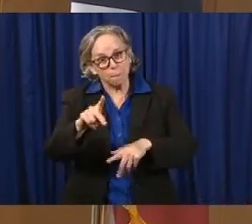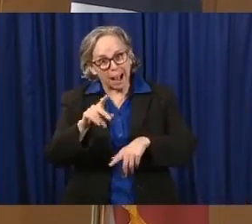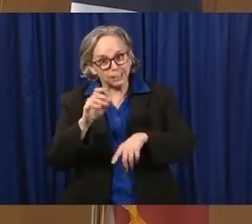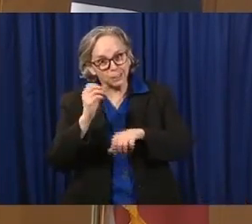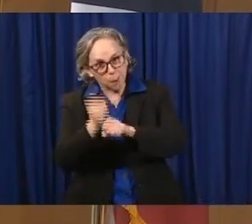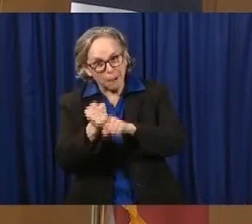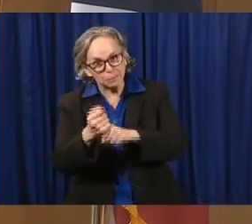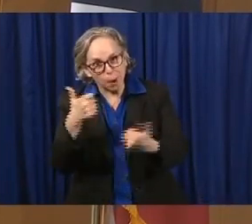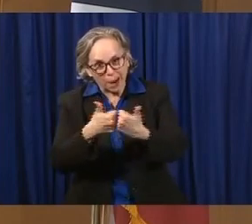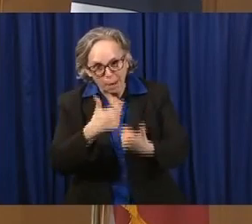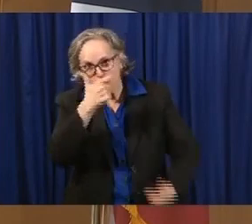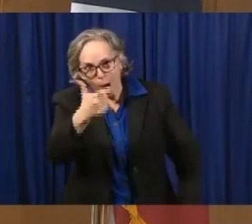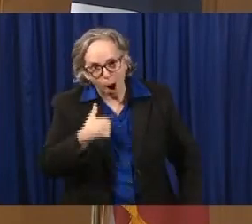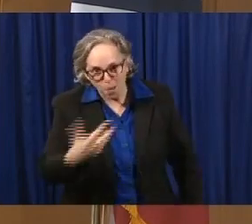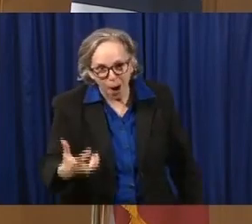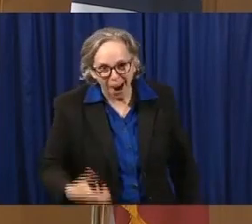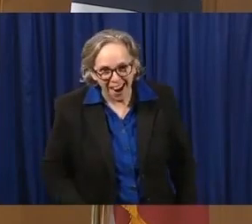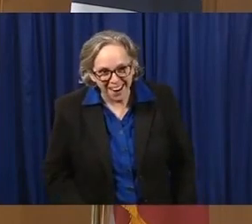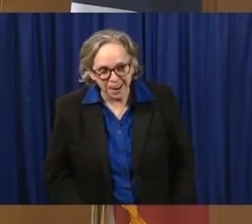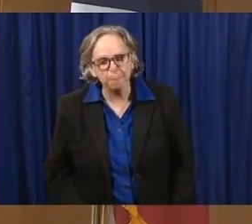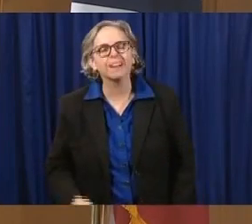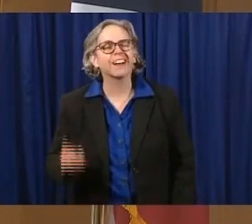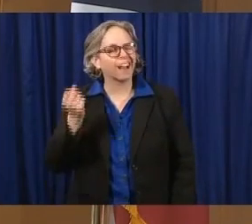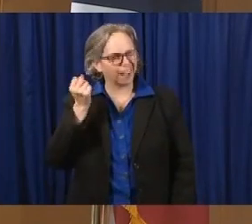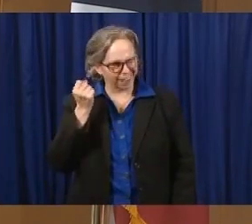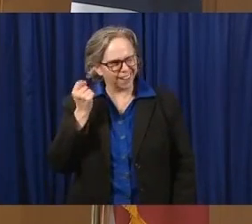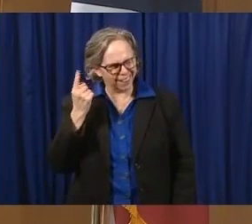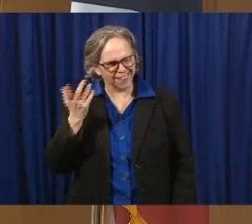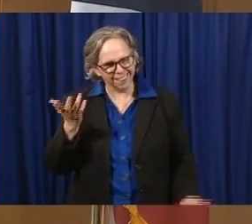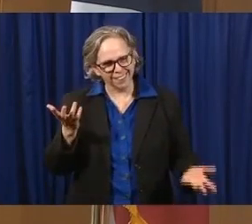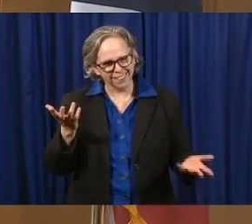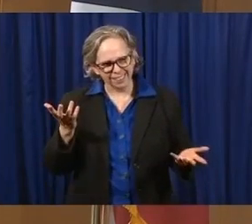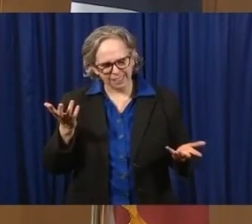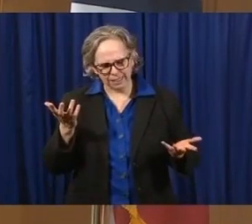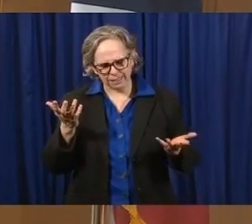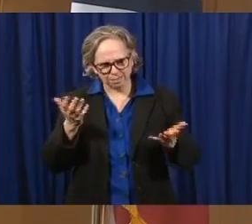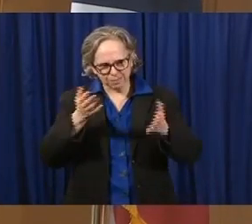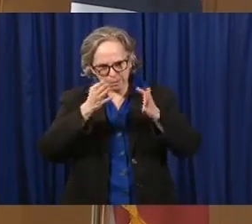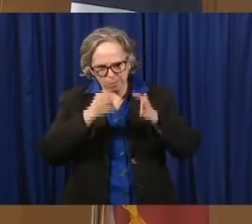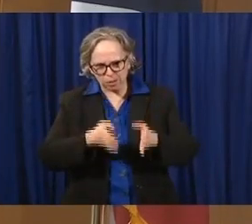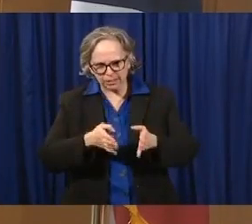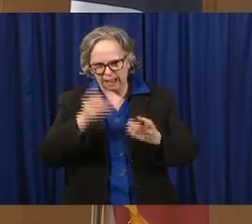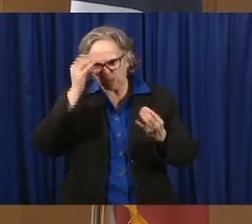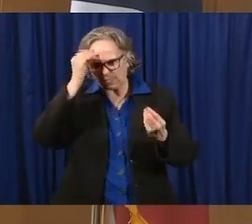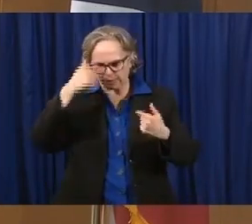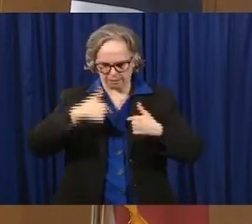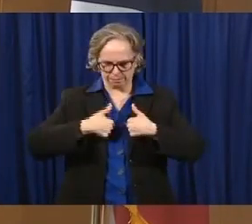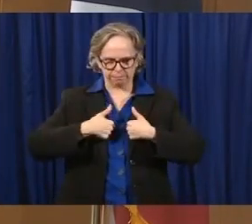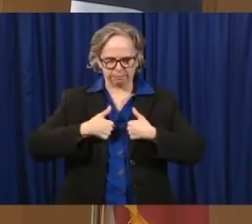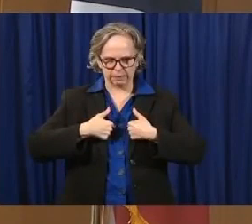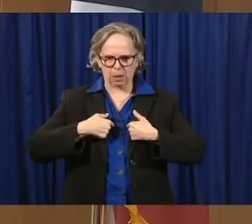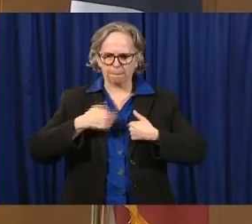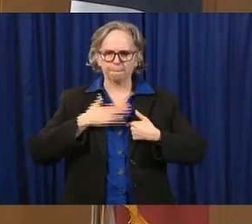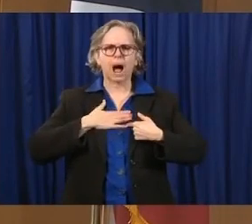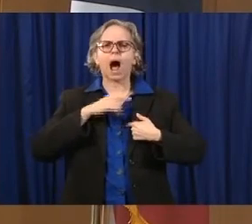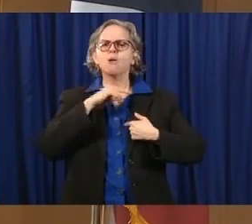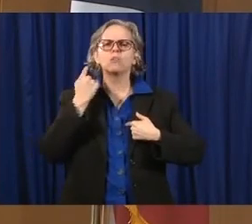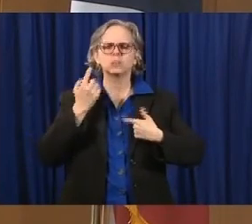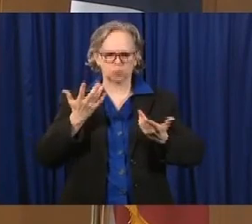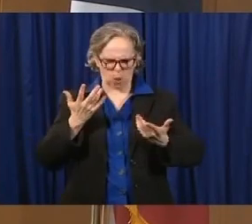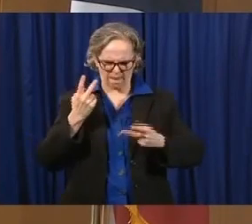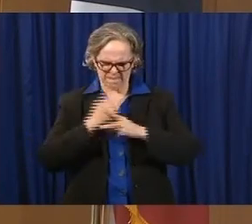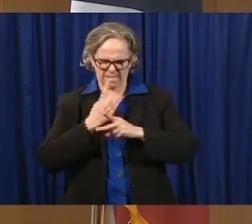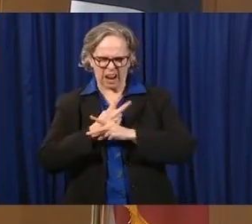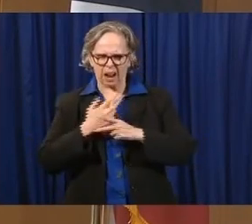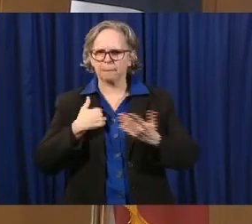so I think that everybody's going to have to make their own calculations. I think what we have to do is